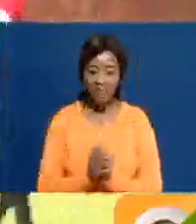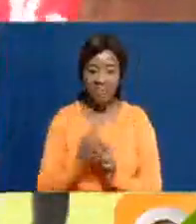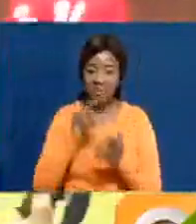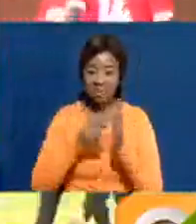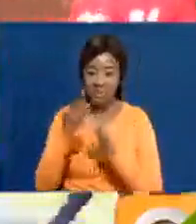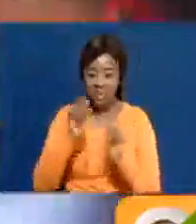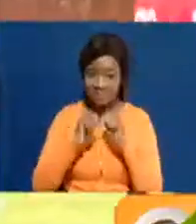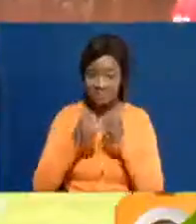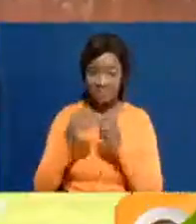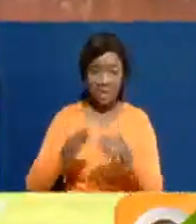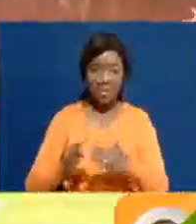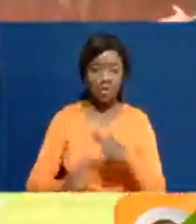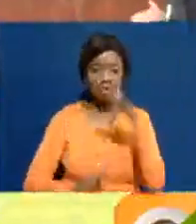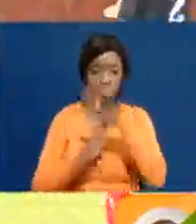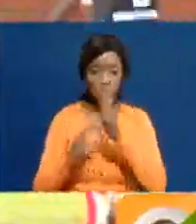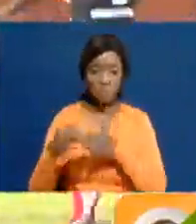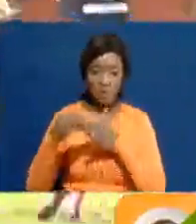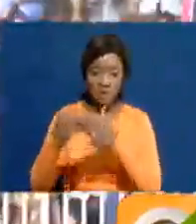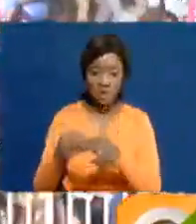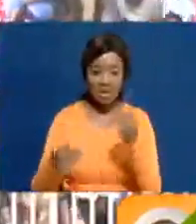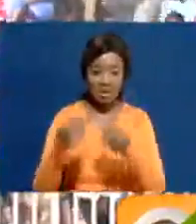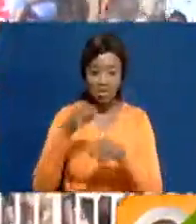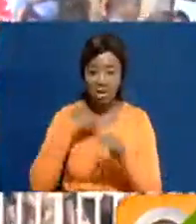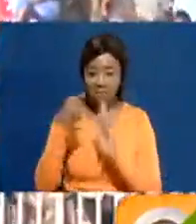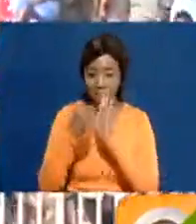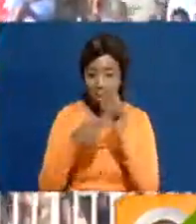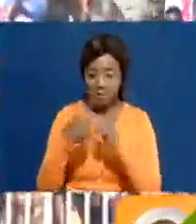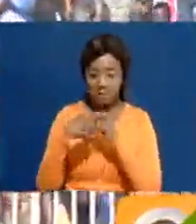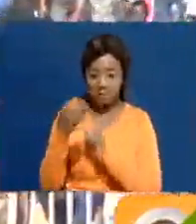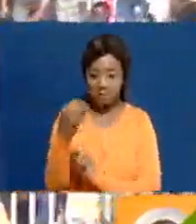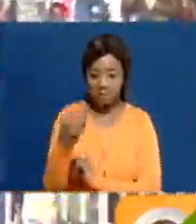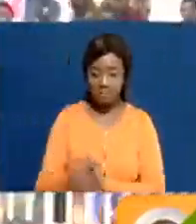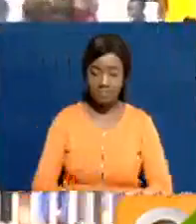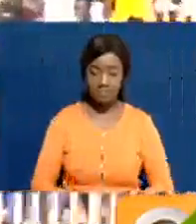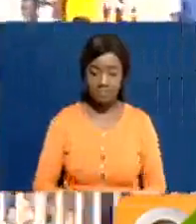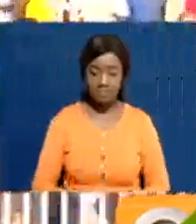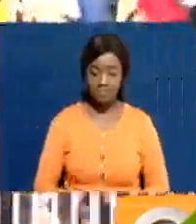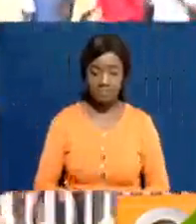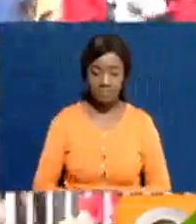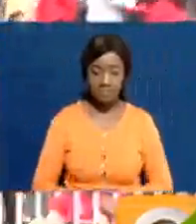top of the league with 60 points.